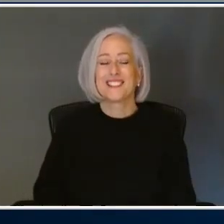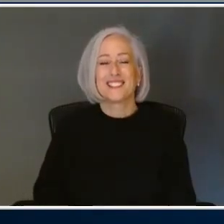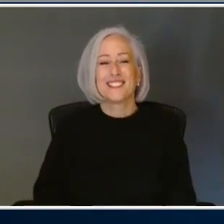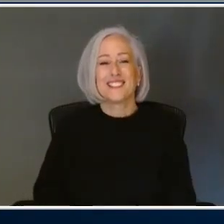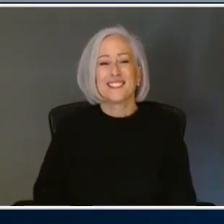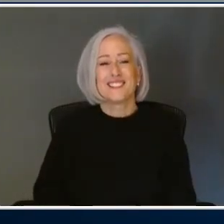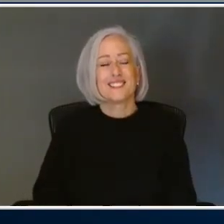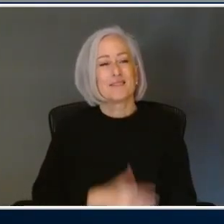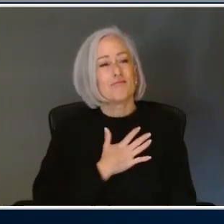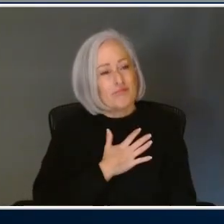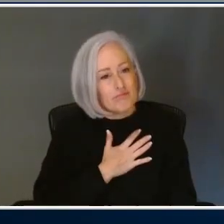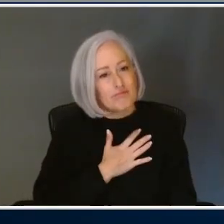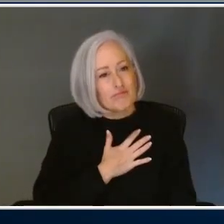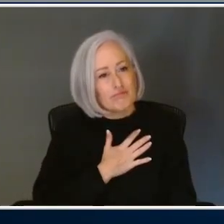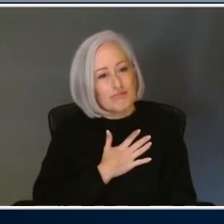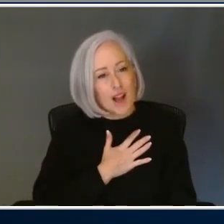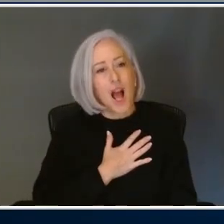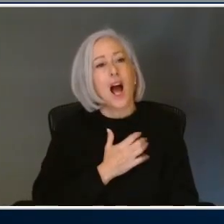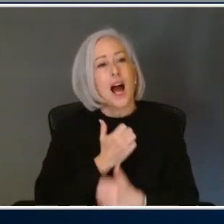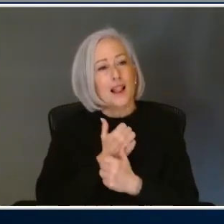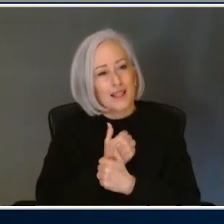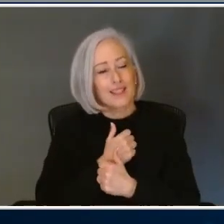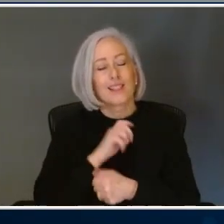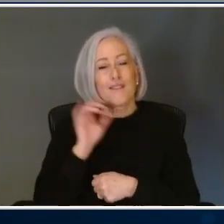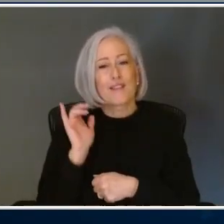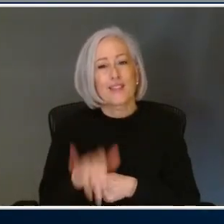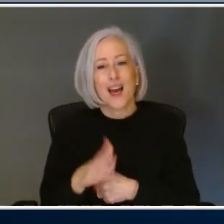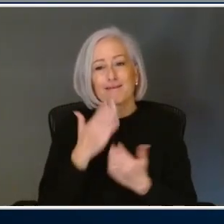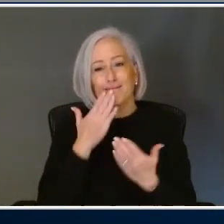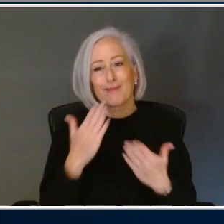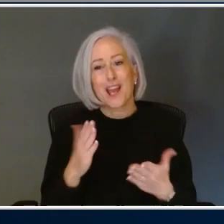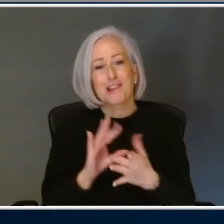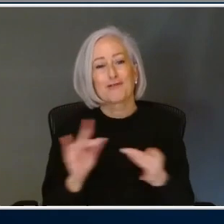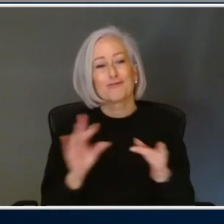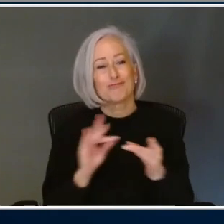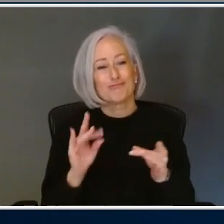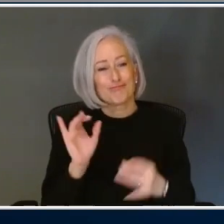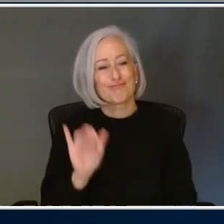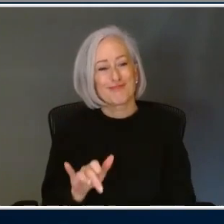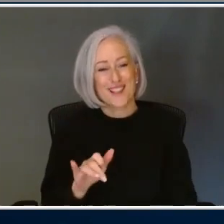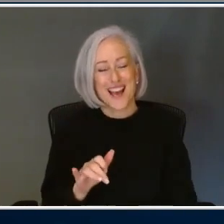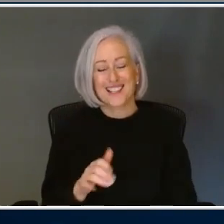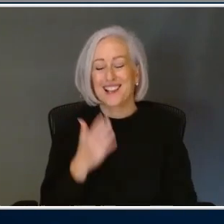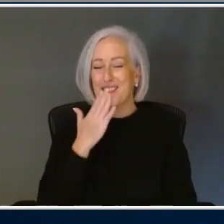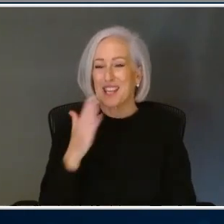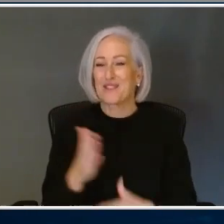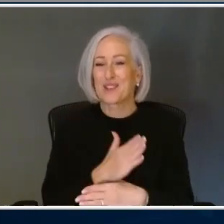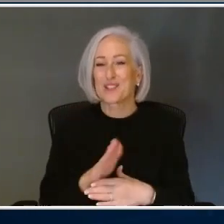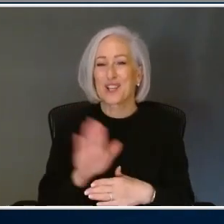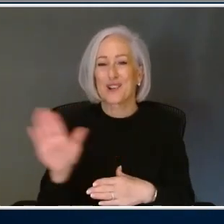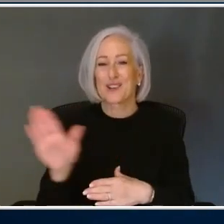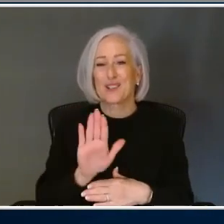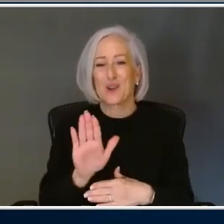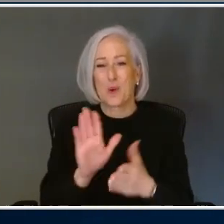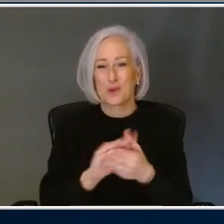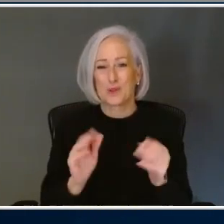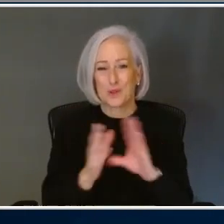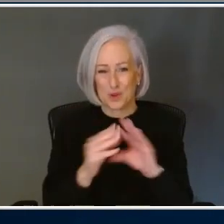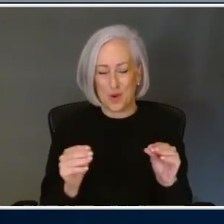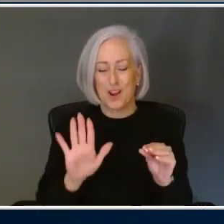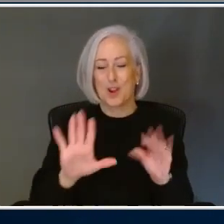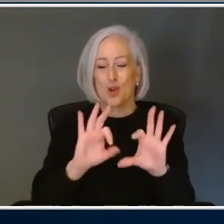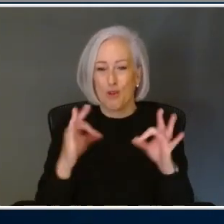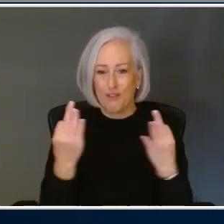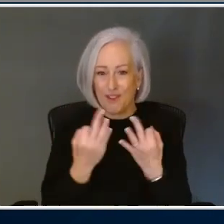Oh, I absolutely love that. Thank you for saying that. And thank you for sharing your story, your whole family's story. We appreciate you